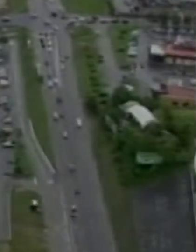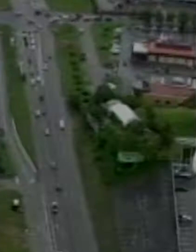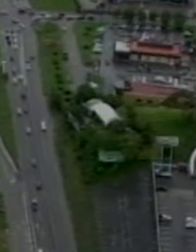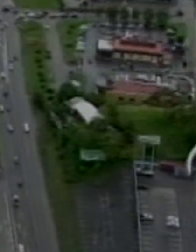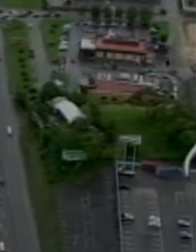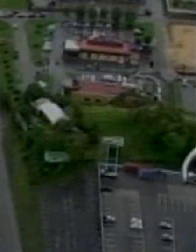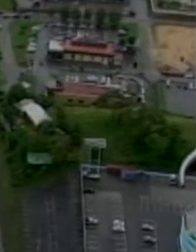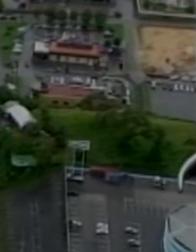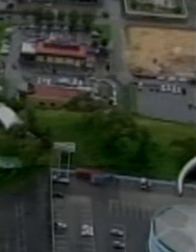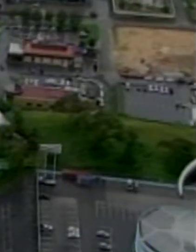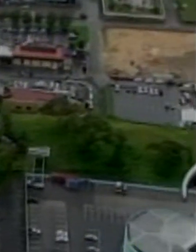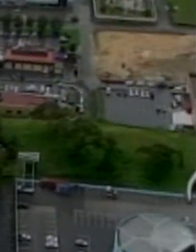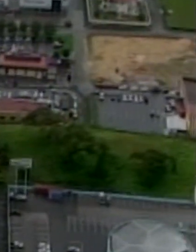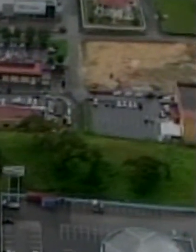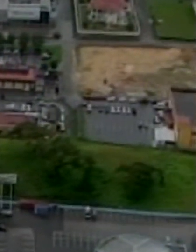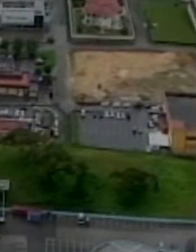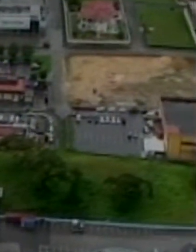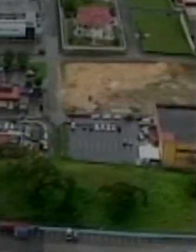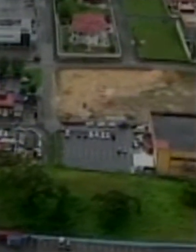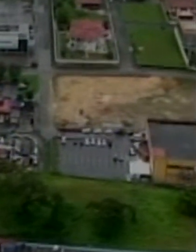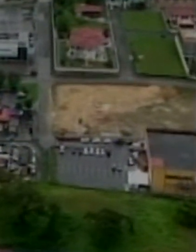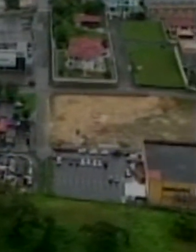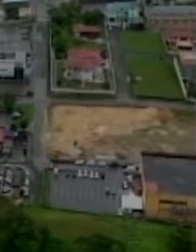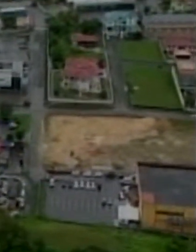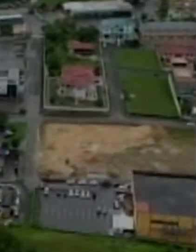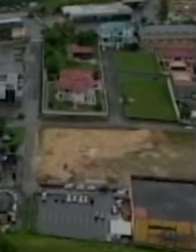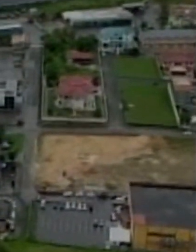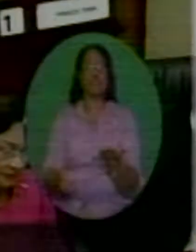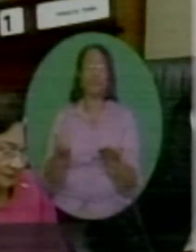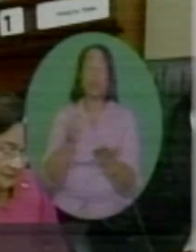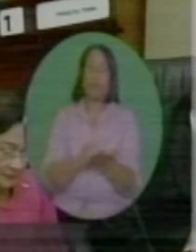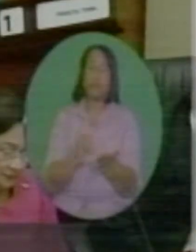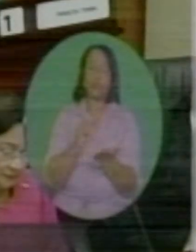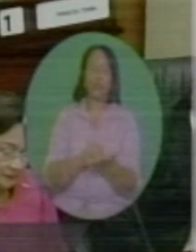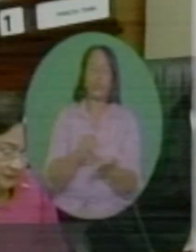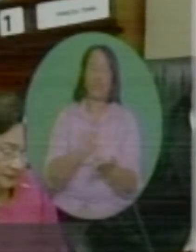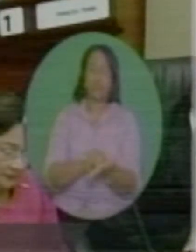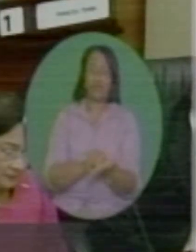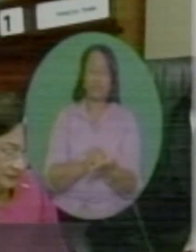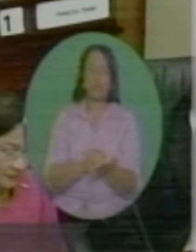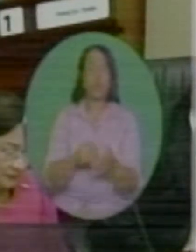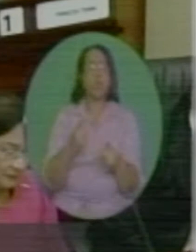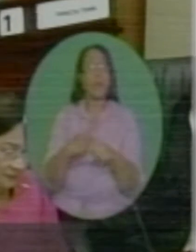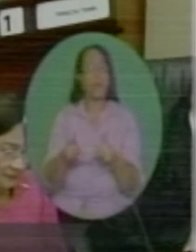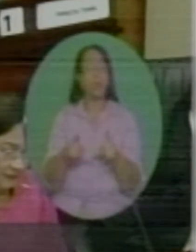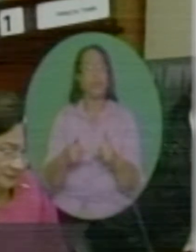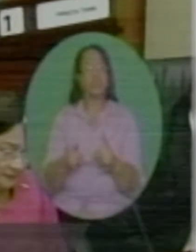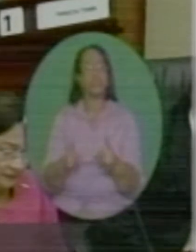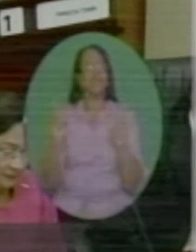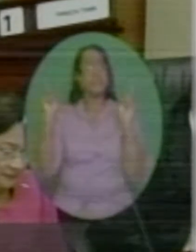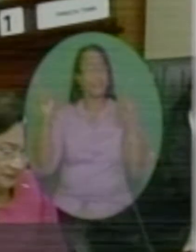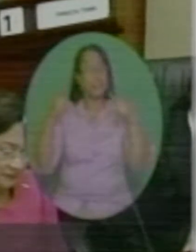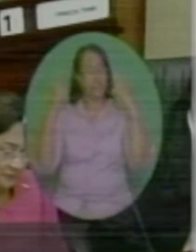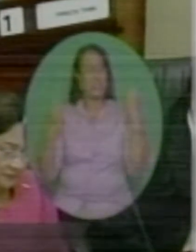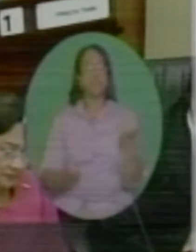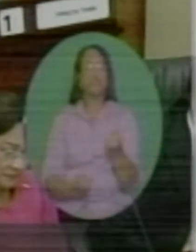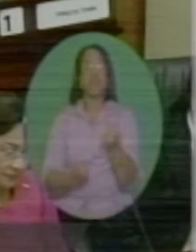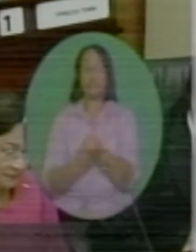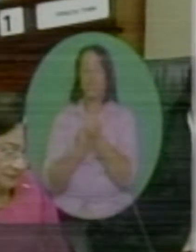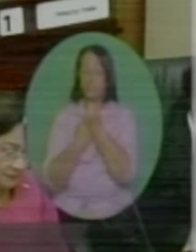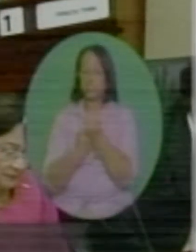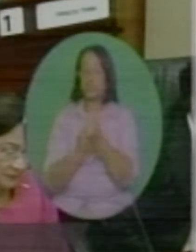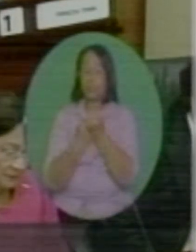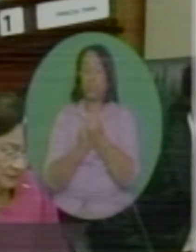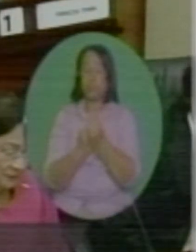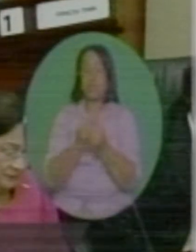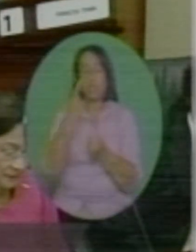says evaluation of these industrial lands will be carried out first. The backbone of a successful land and building tax is a